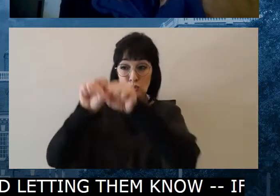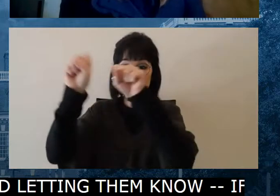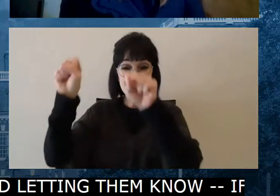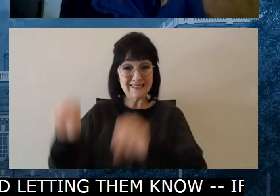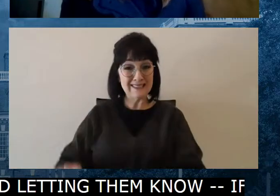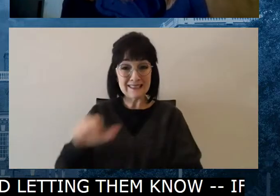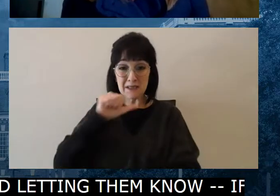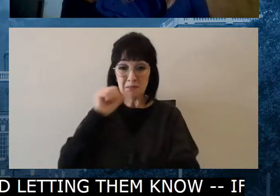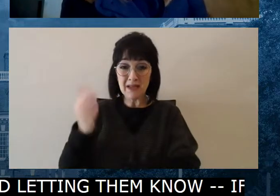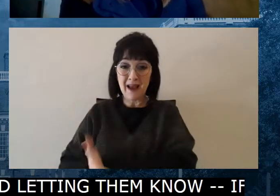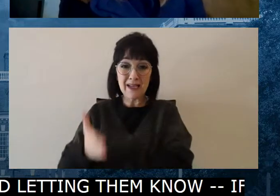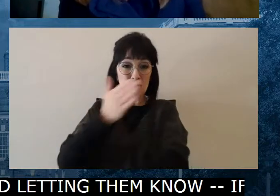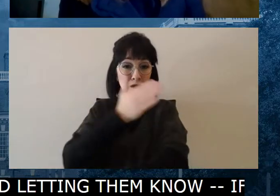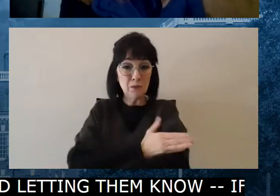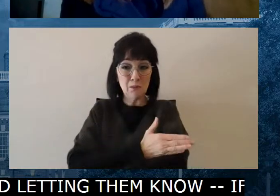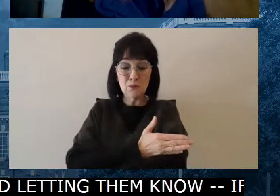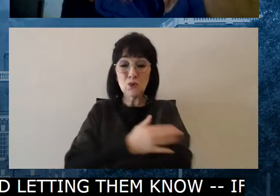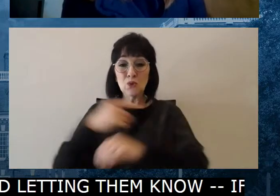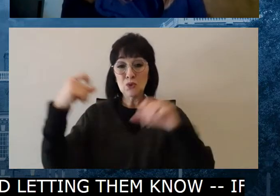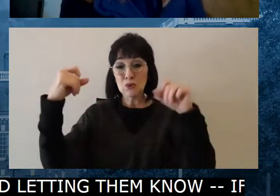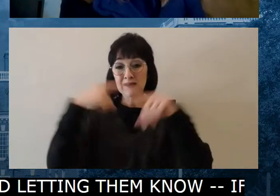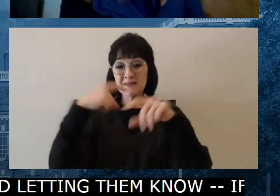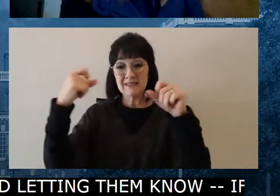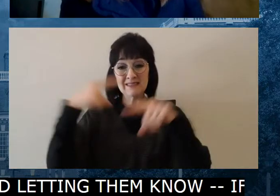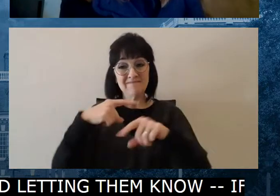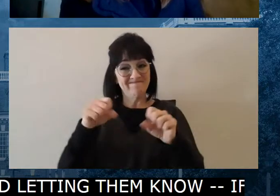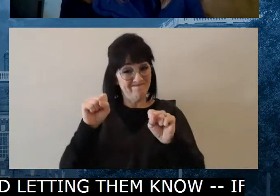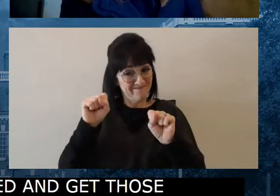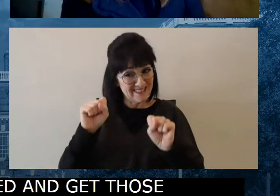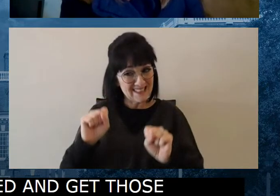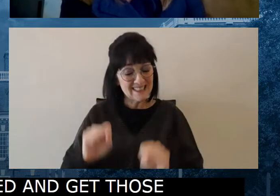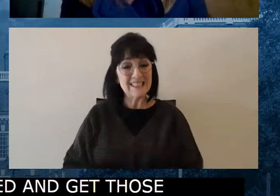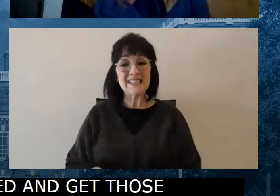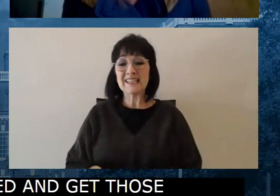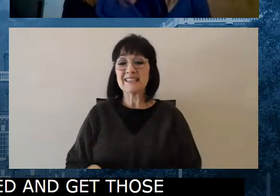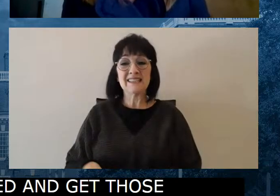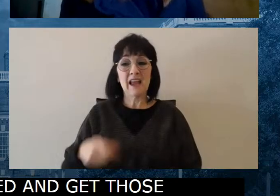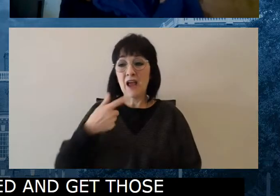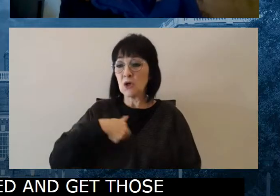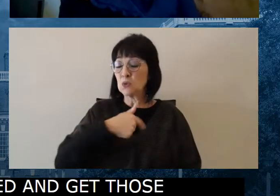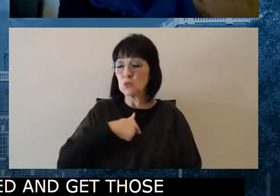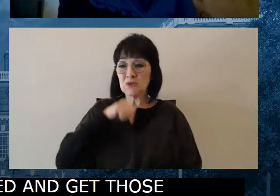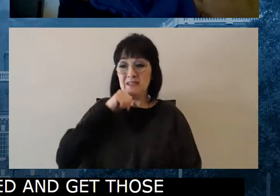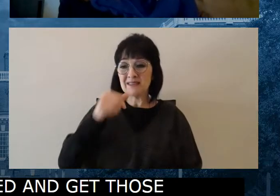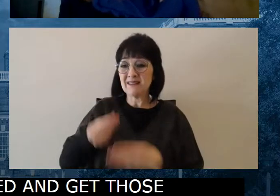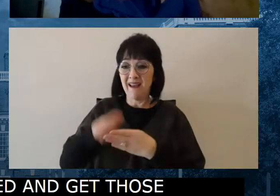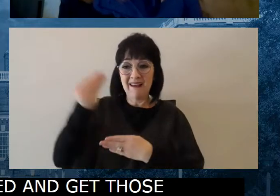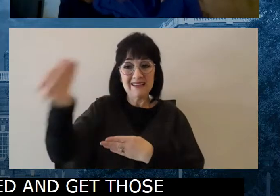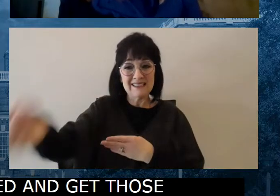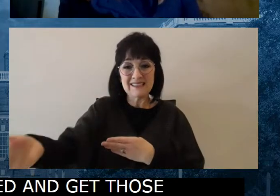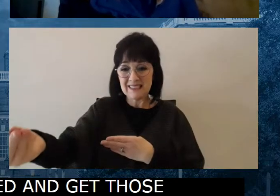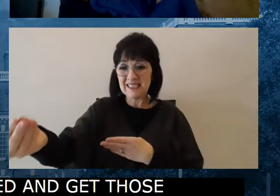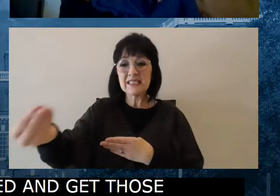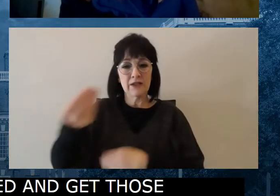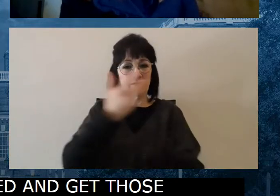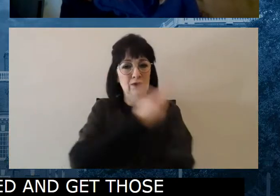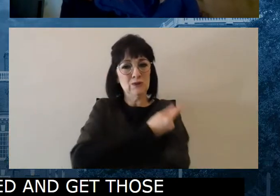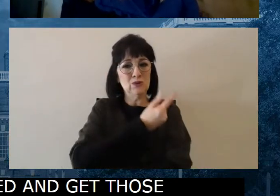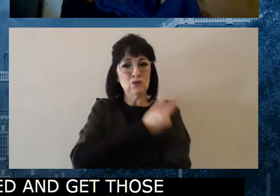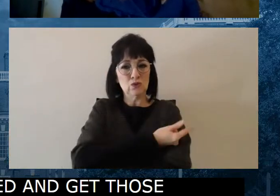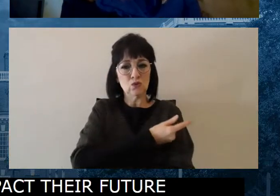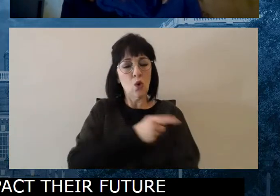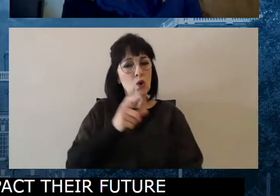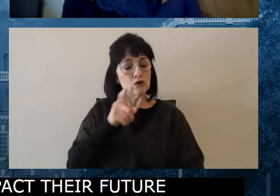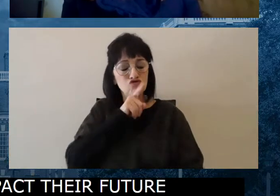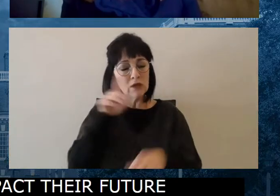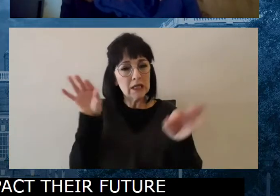upgraded and get those connections fixed soon, that it could impact their future allocations of doses. So again, this is